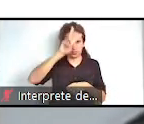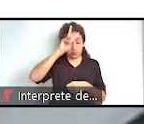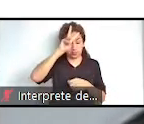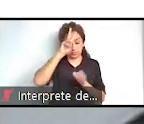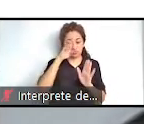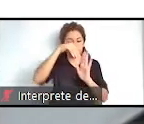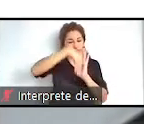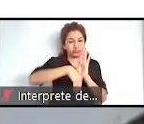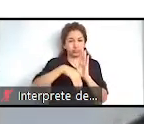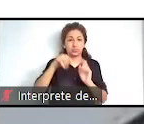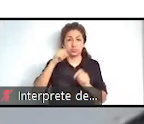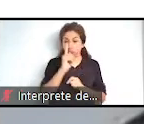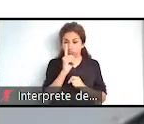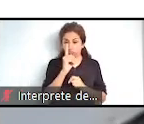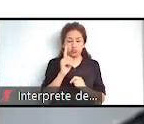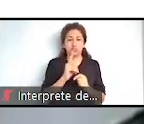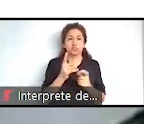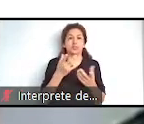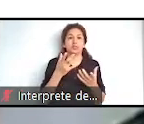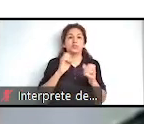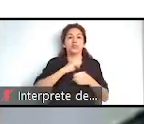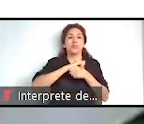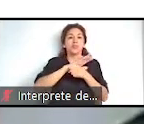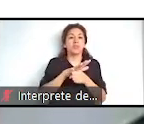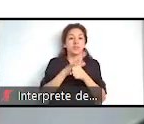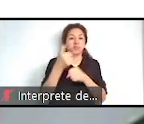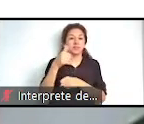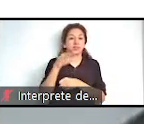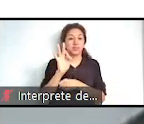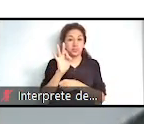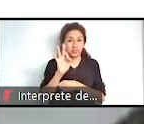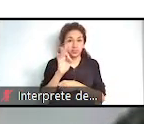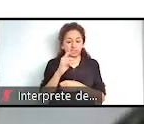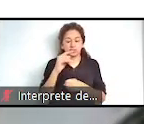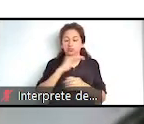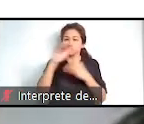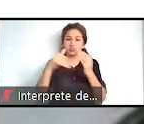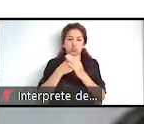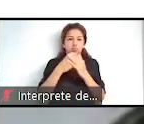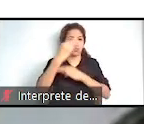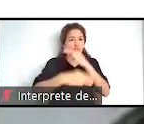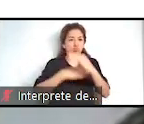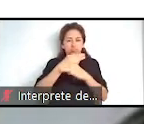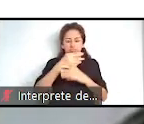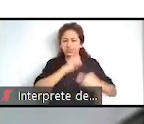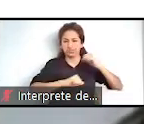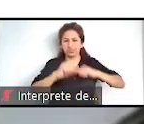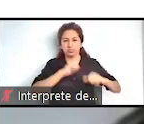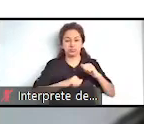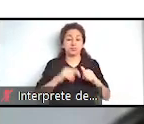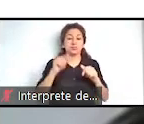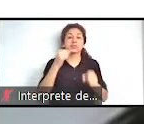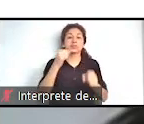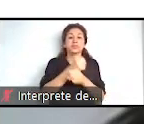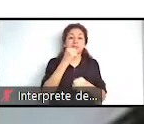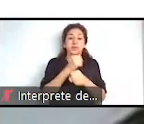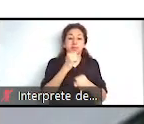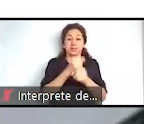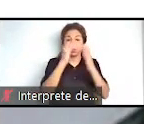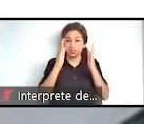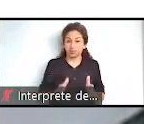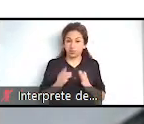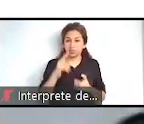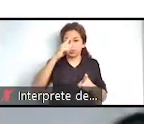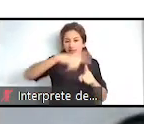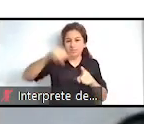is going through our country and also the world in general my solidarity